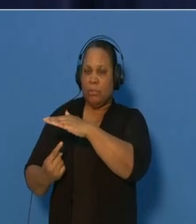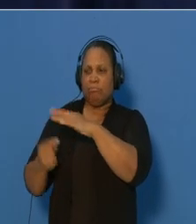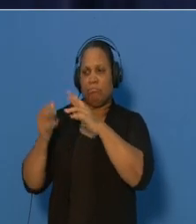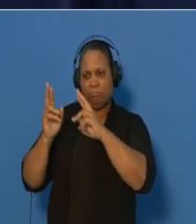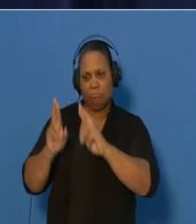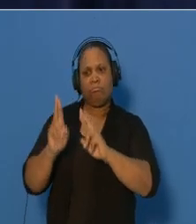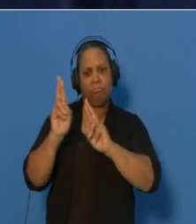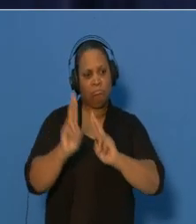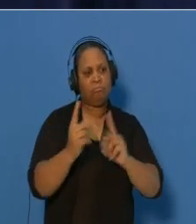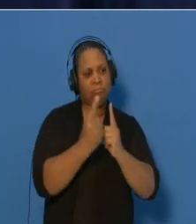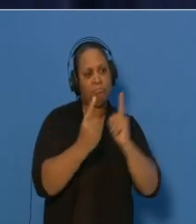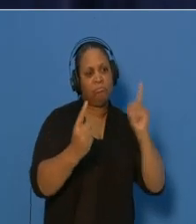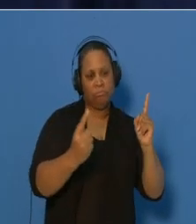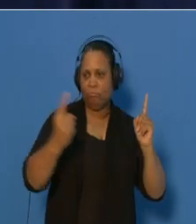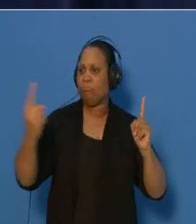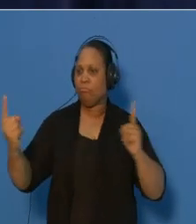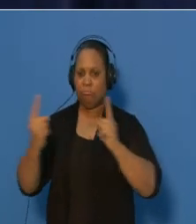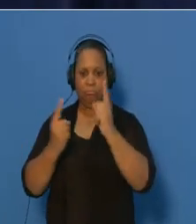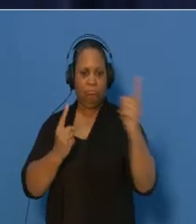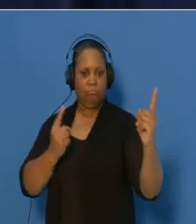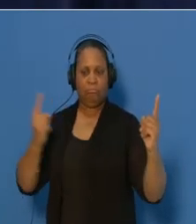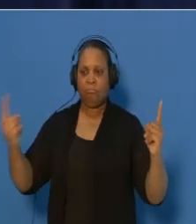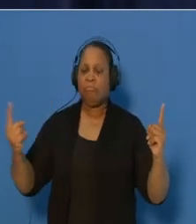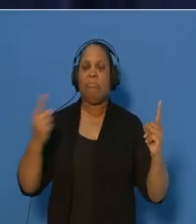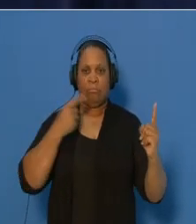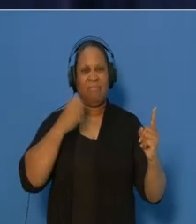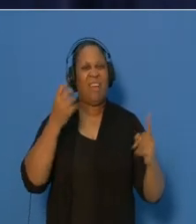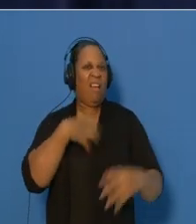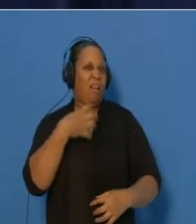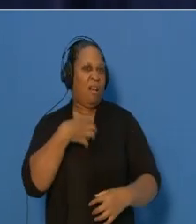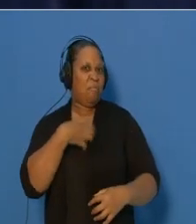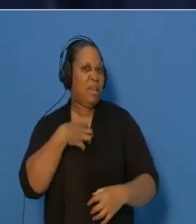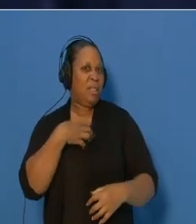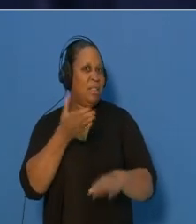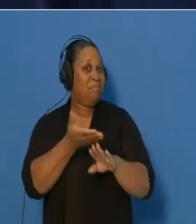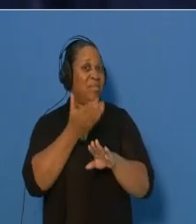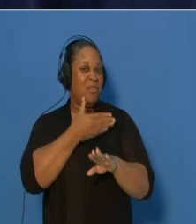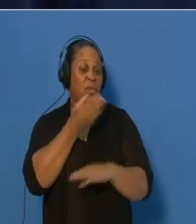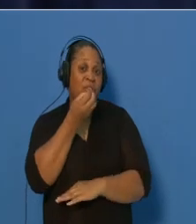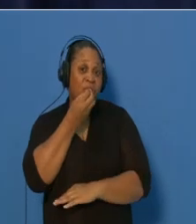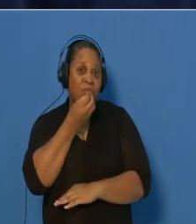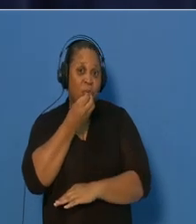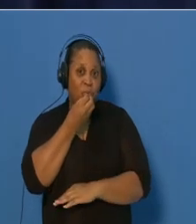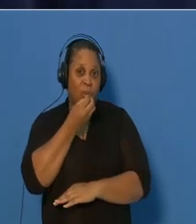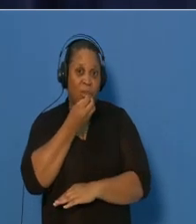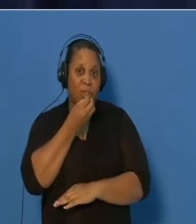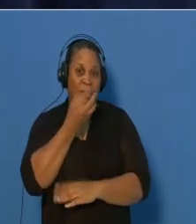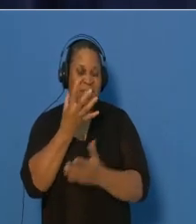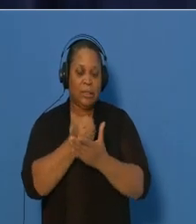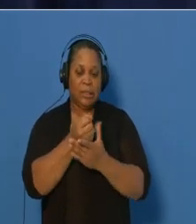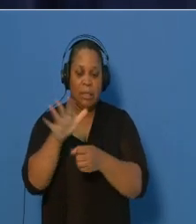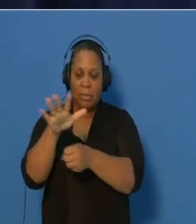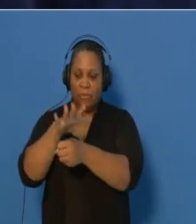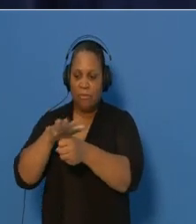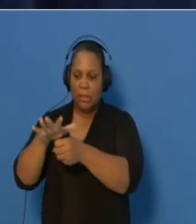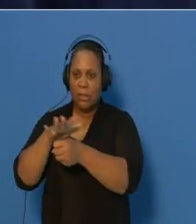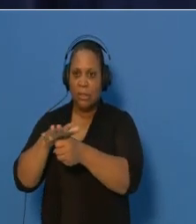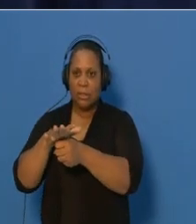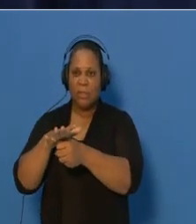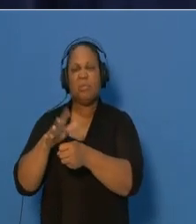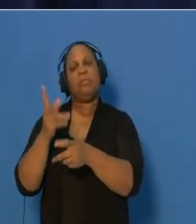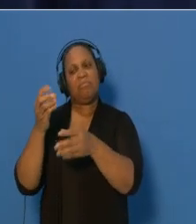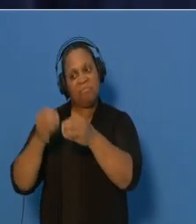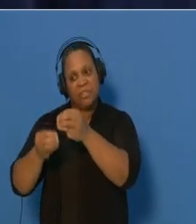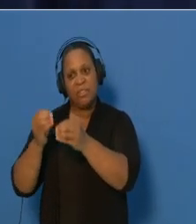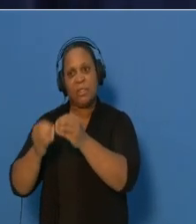the social distancing laws. They're even looking at, there were some complaints initially about some of the food in some of the facilities, and we've been rectifying that.